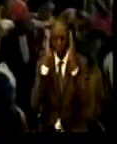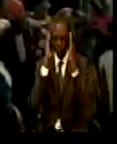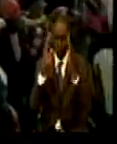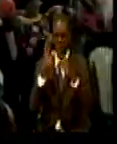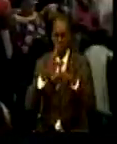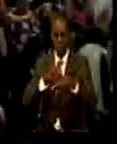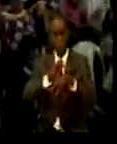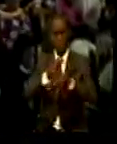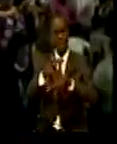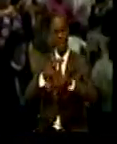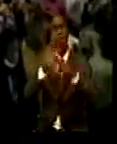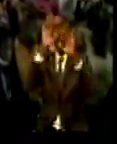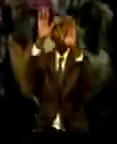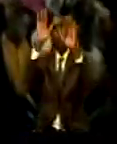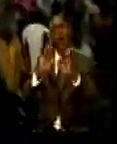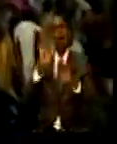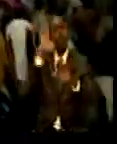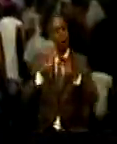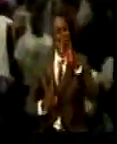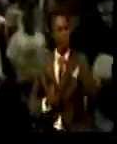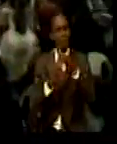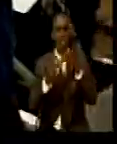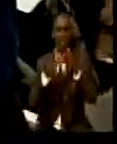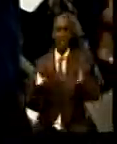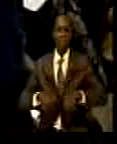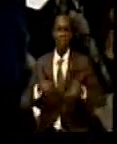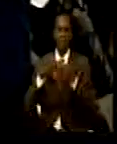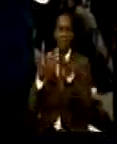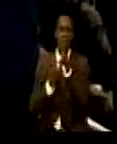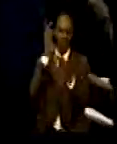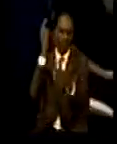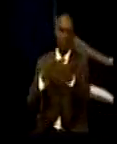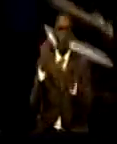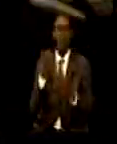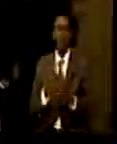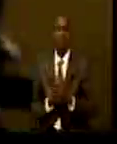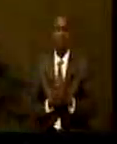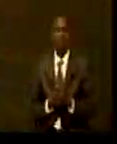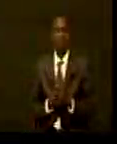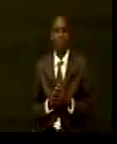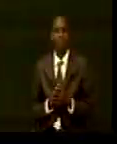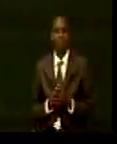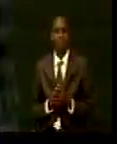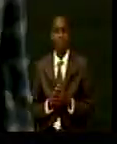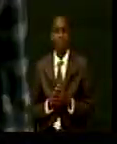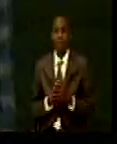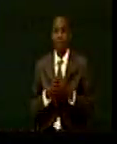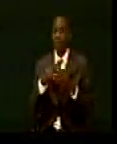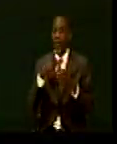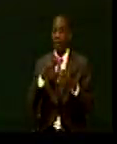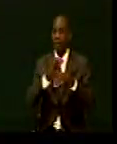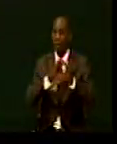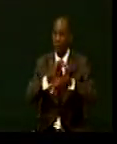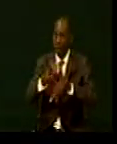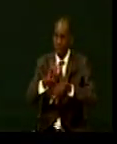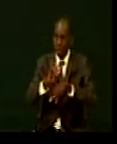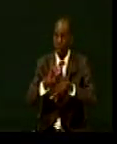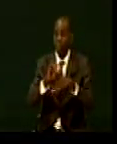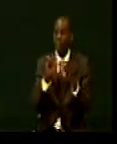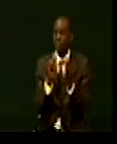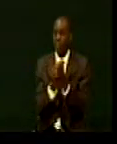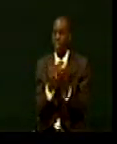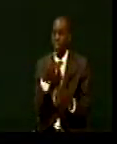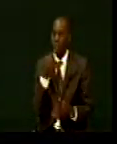will come in your life in Jesus' name. It's the message that tells us